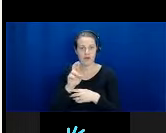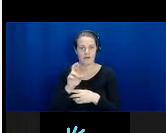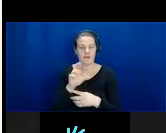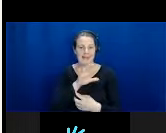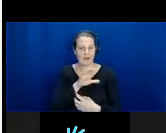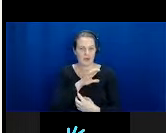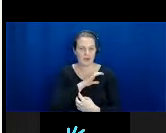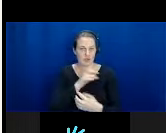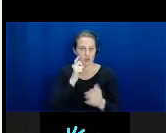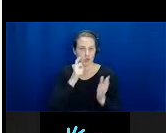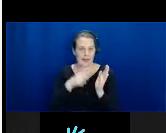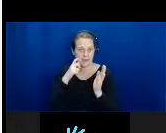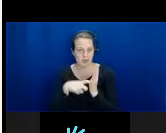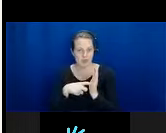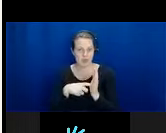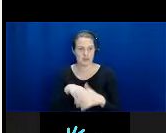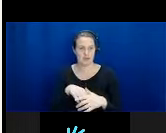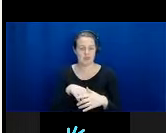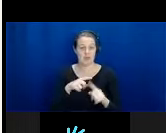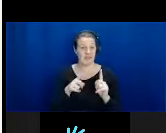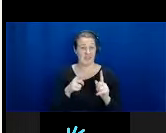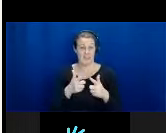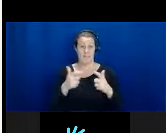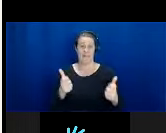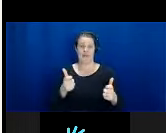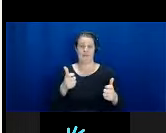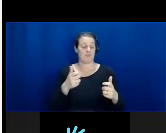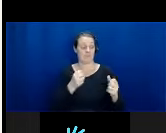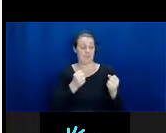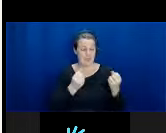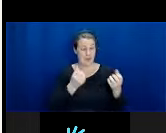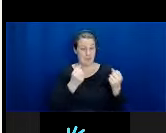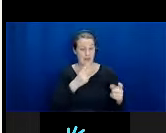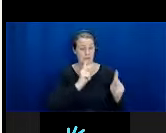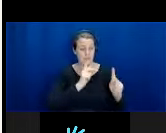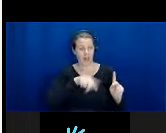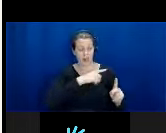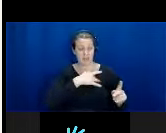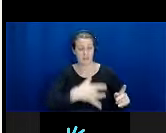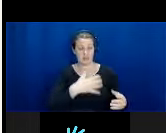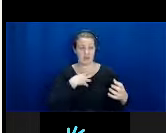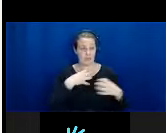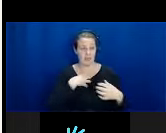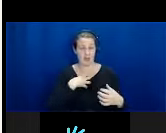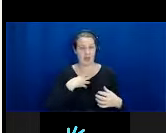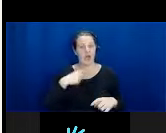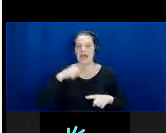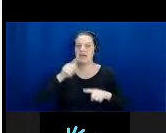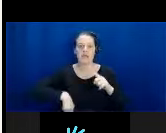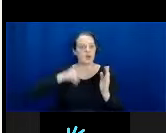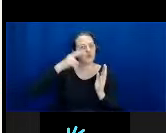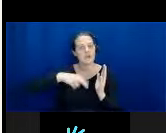to say the biggest by far complaint that we get is I can't read my prescription